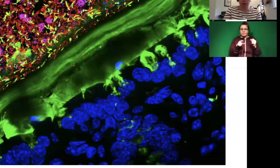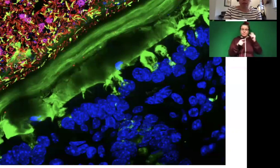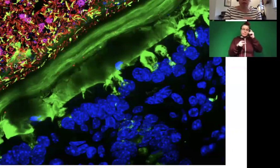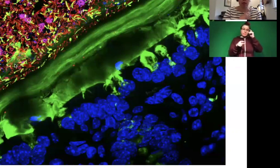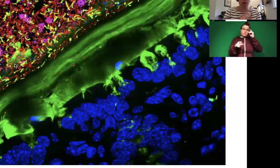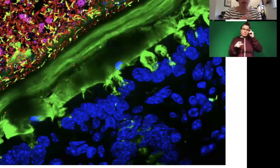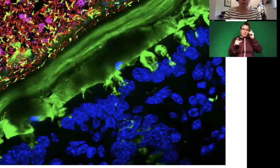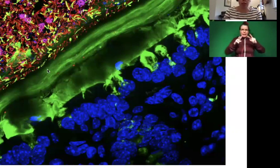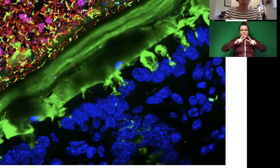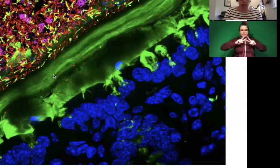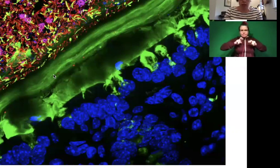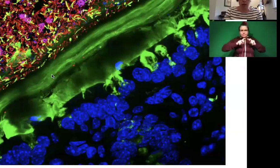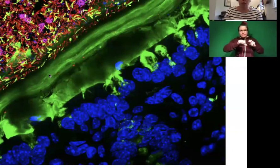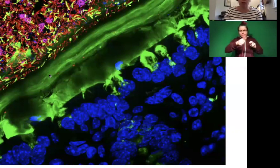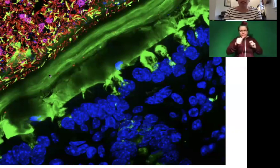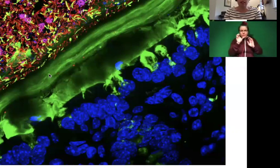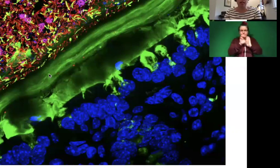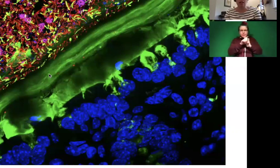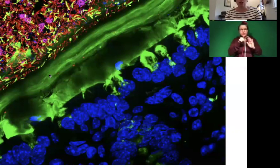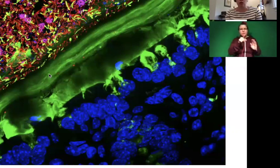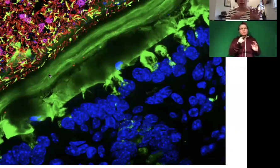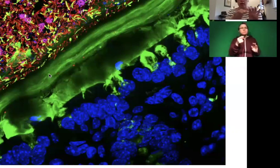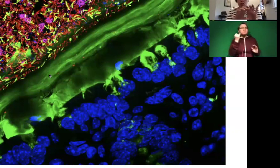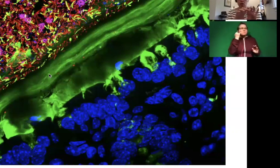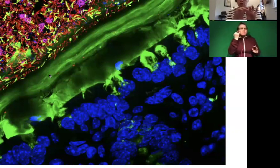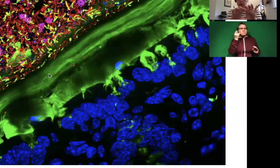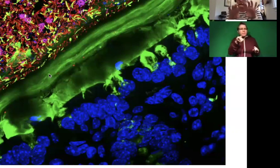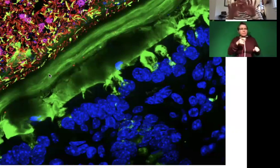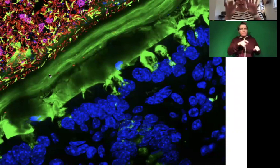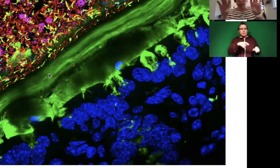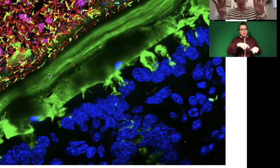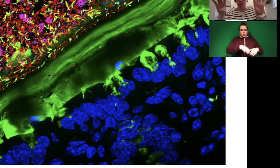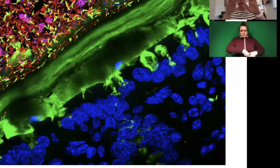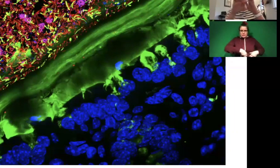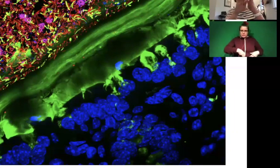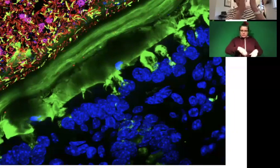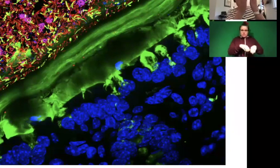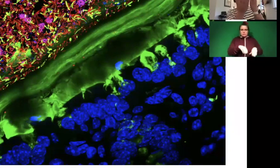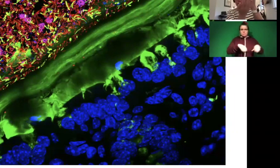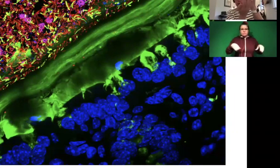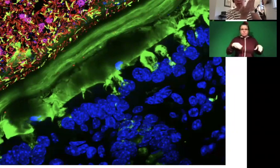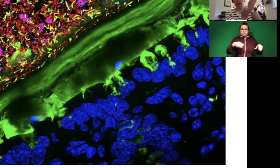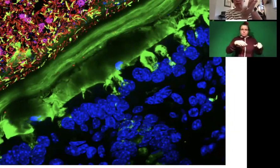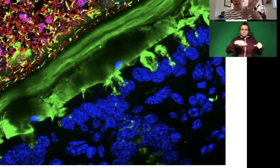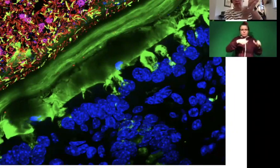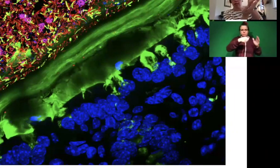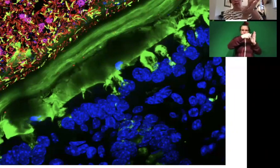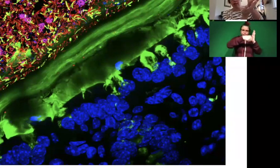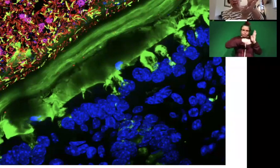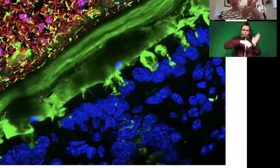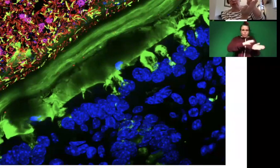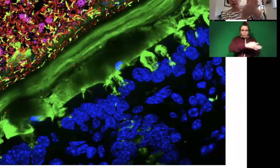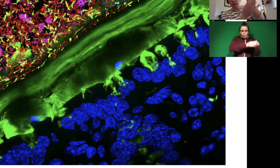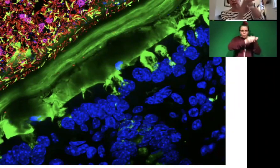we can look at another image and say, let's say that you took that tube of your intestine and opened it up and